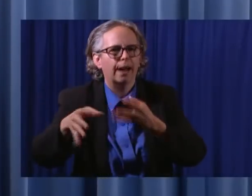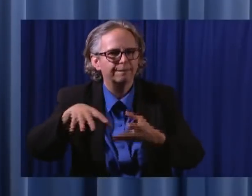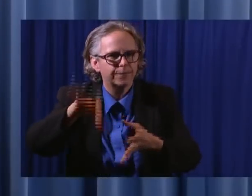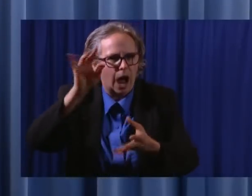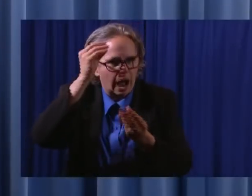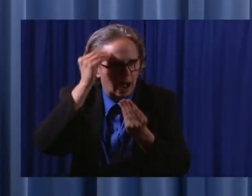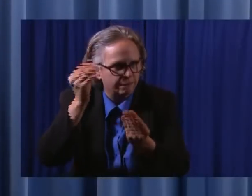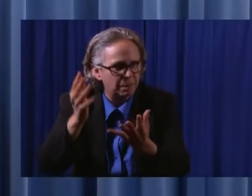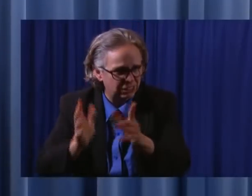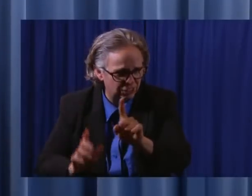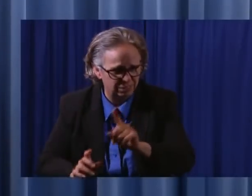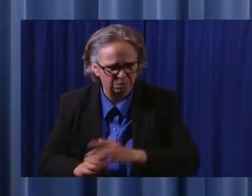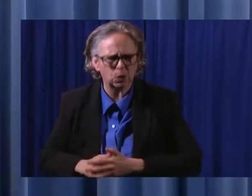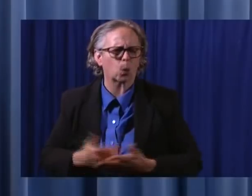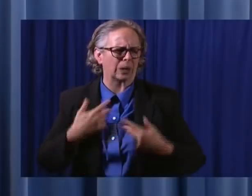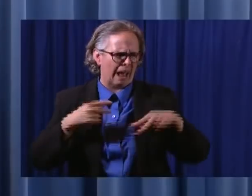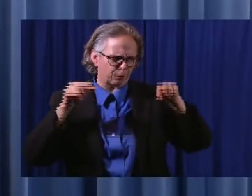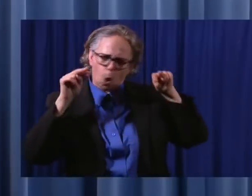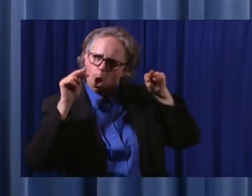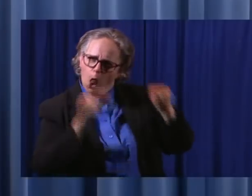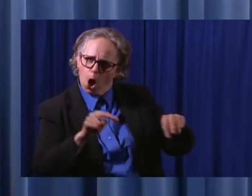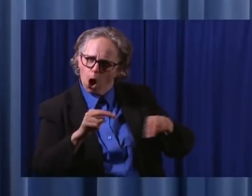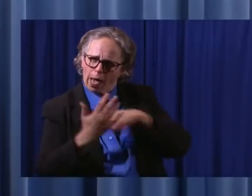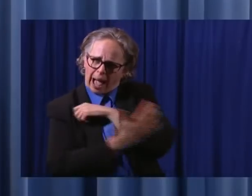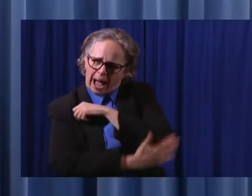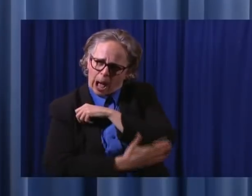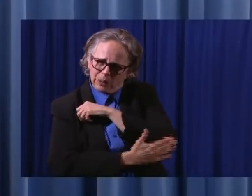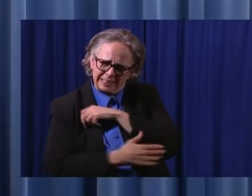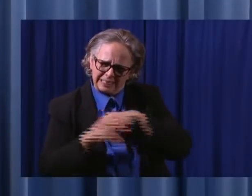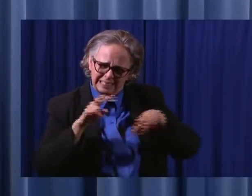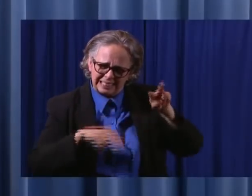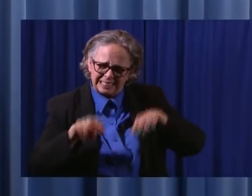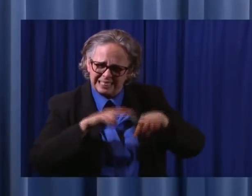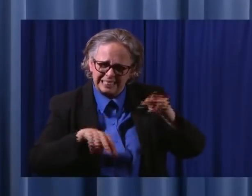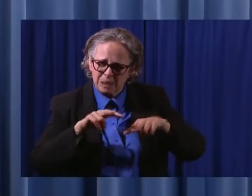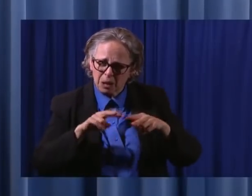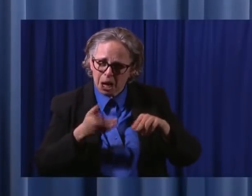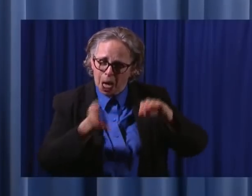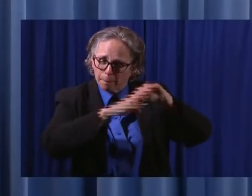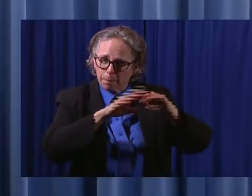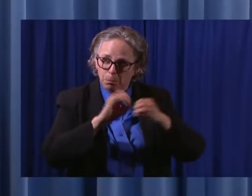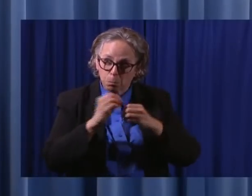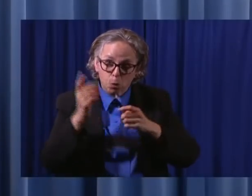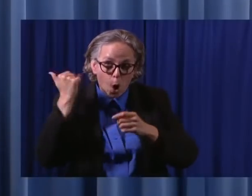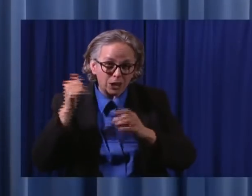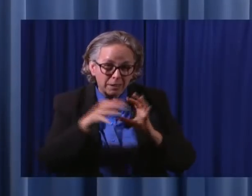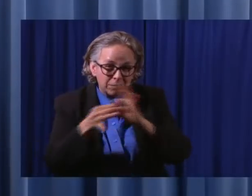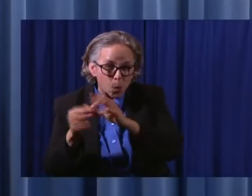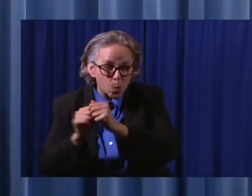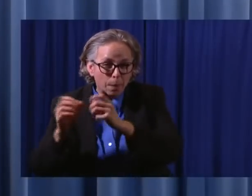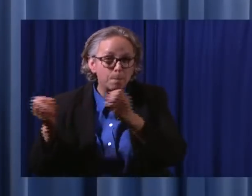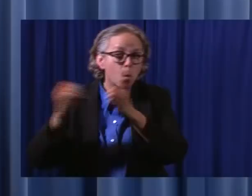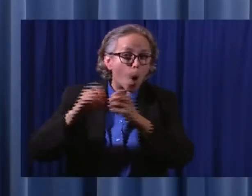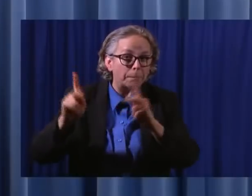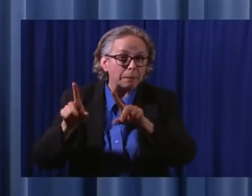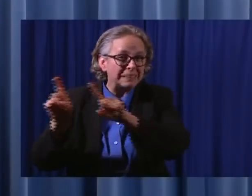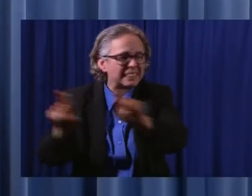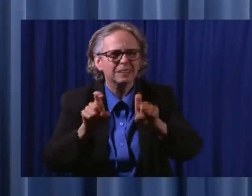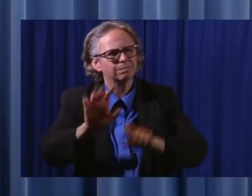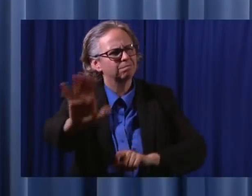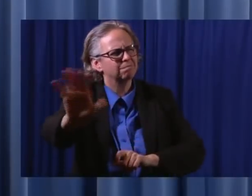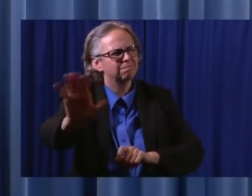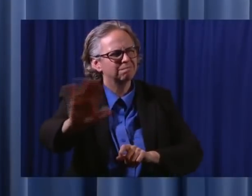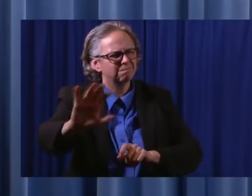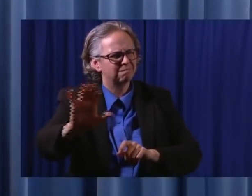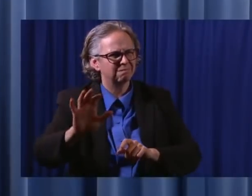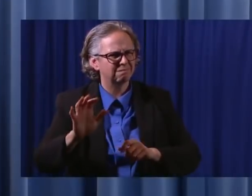this is not solely because of increased testing. For example, more people are visiting their doctors more often and being